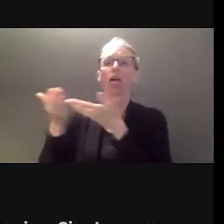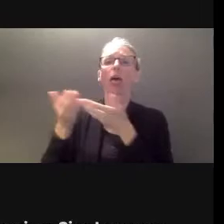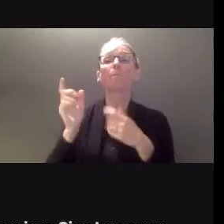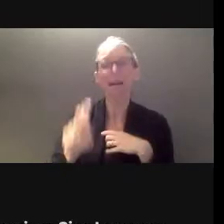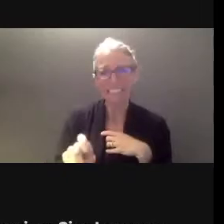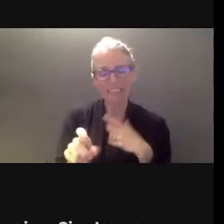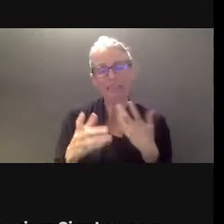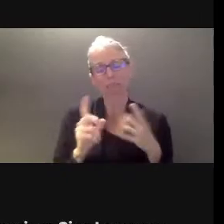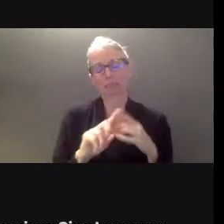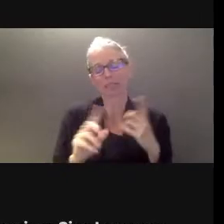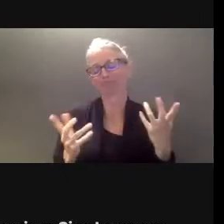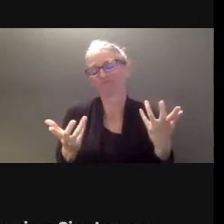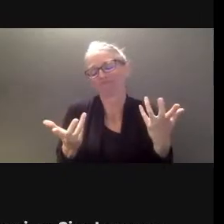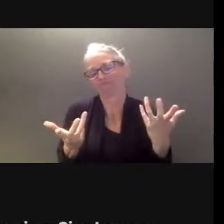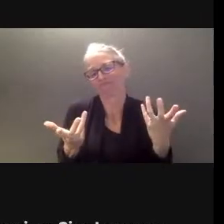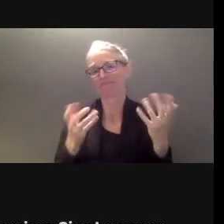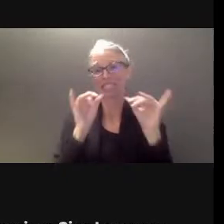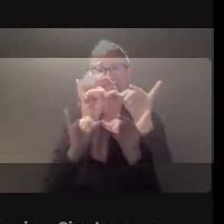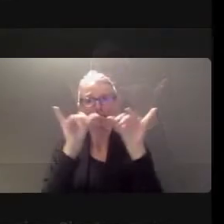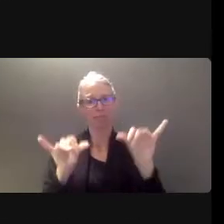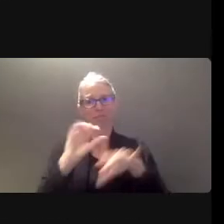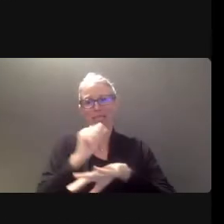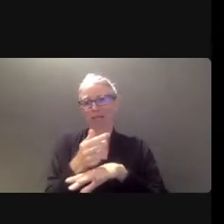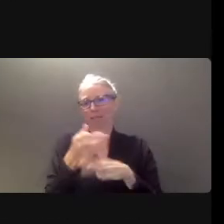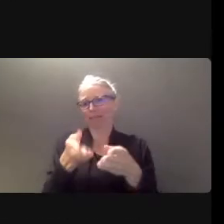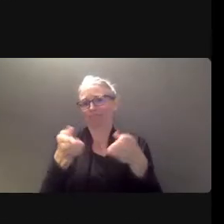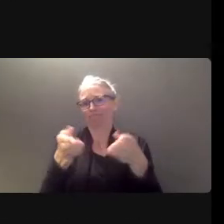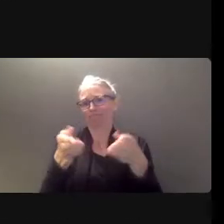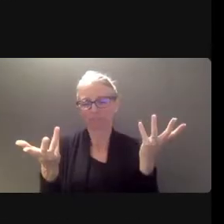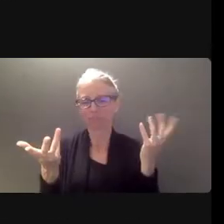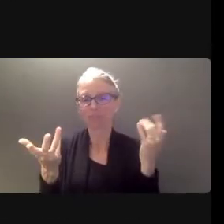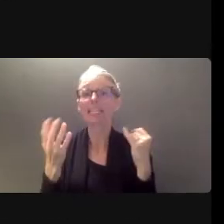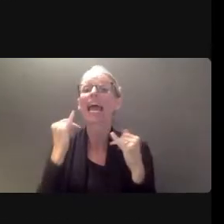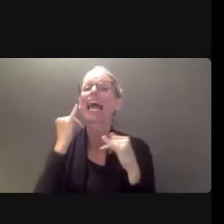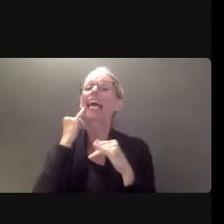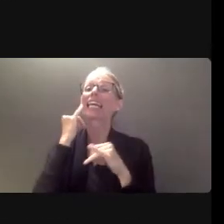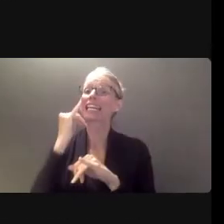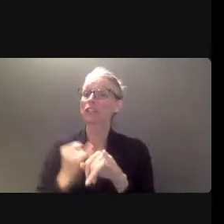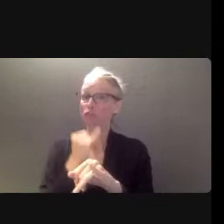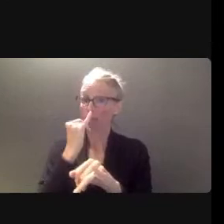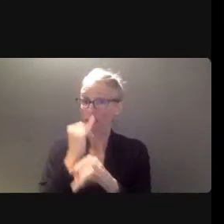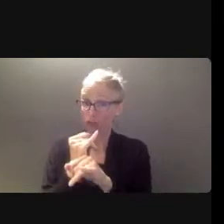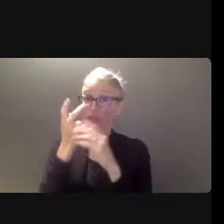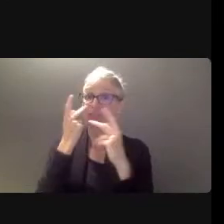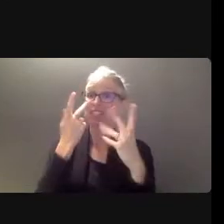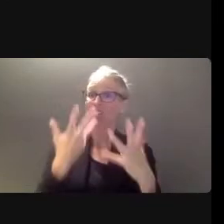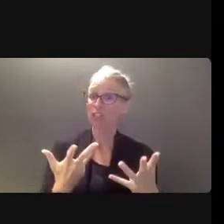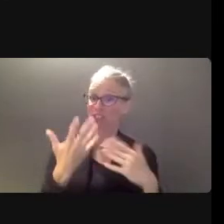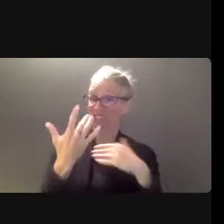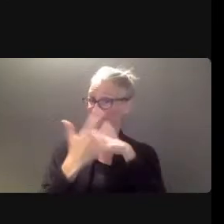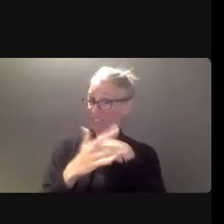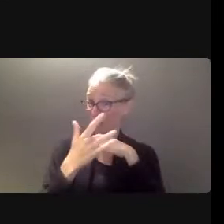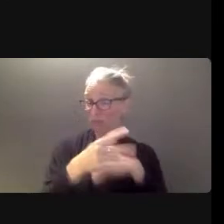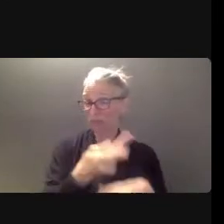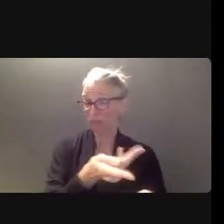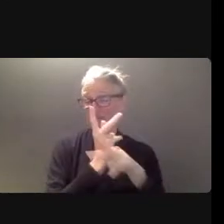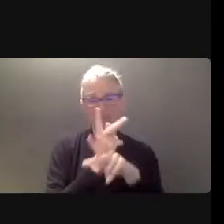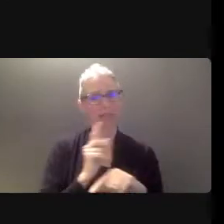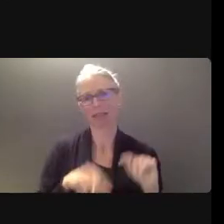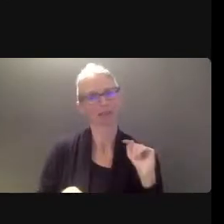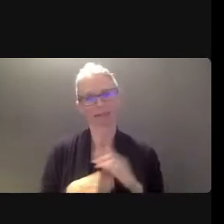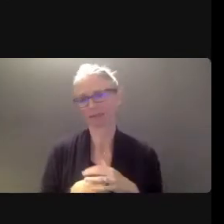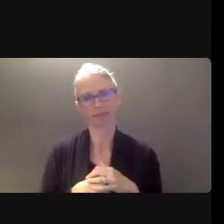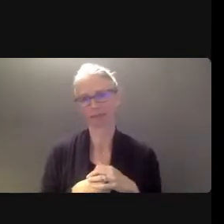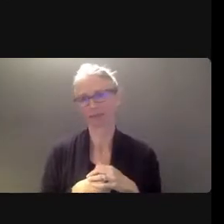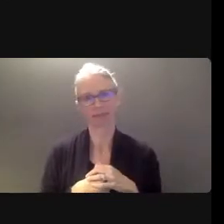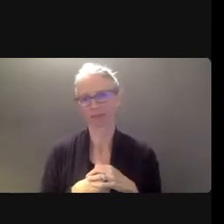I don't think there is anything available for international visitors that I know of. But it is available to